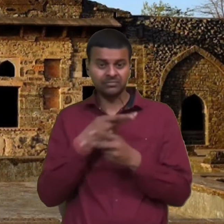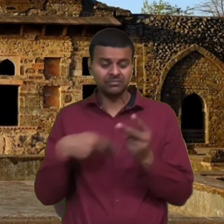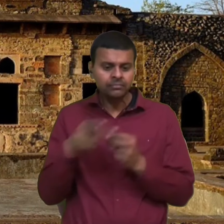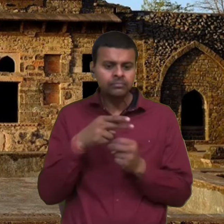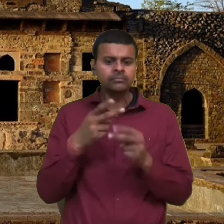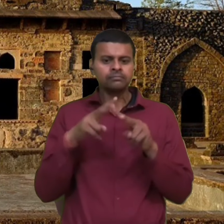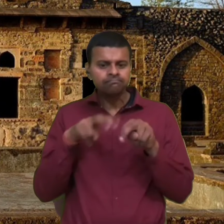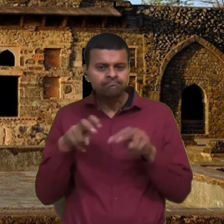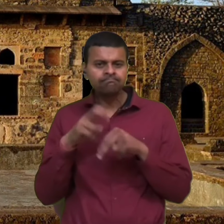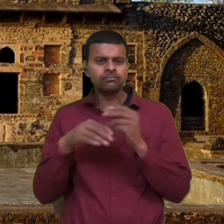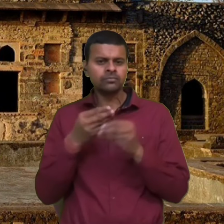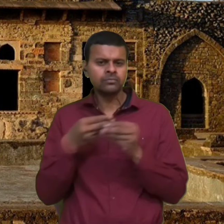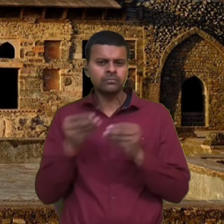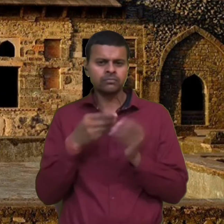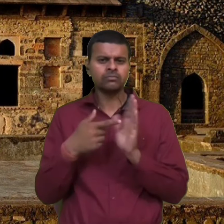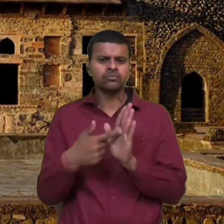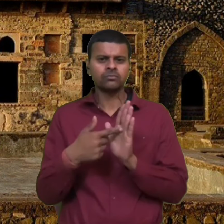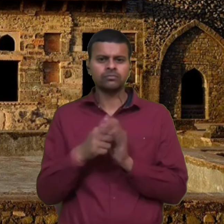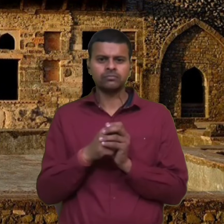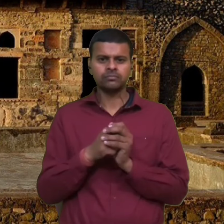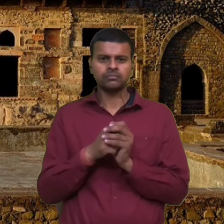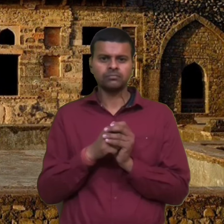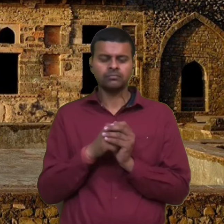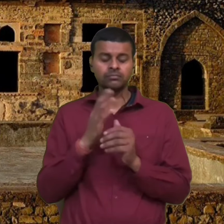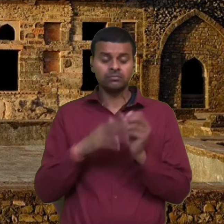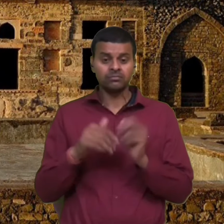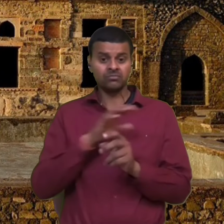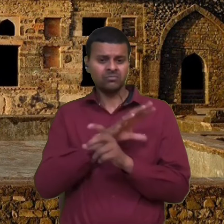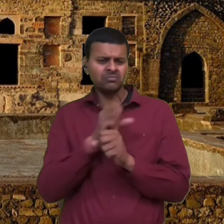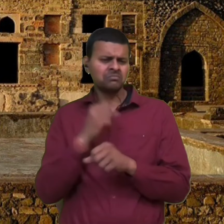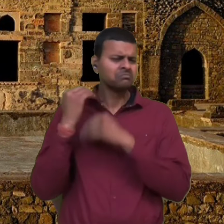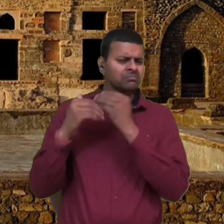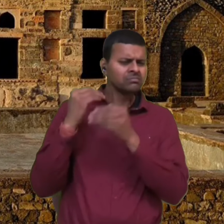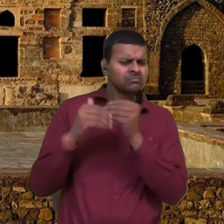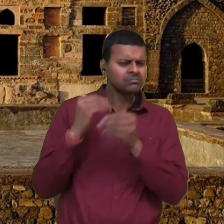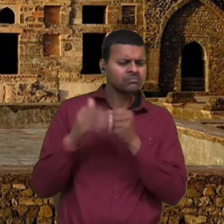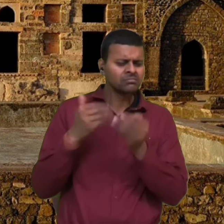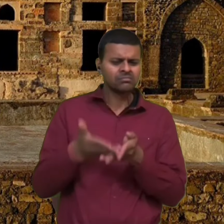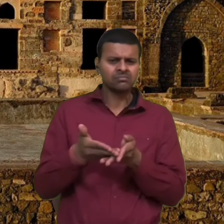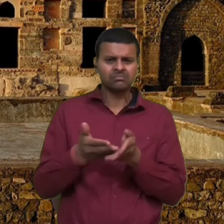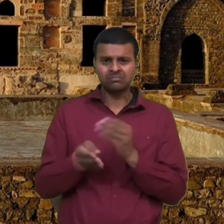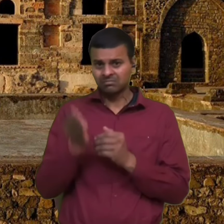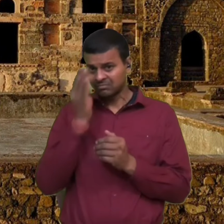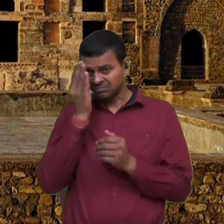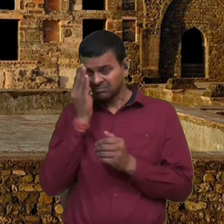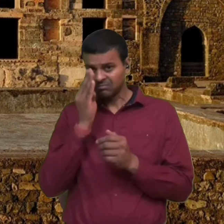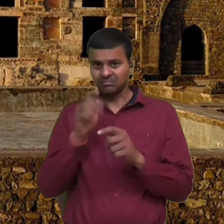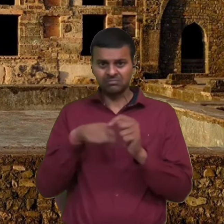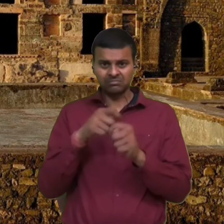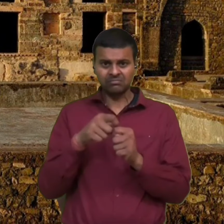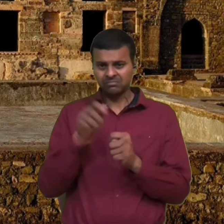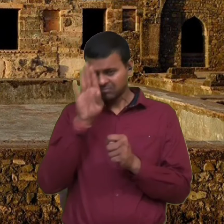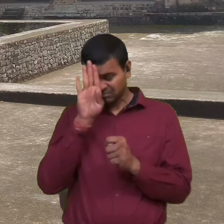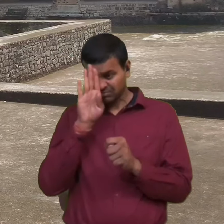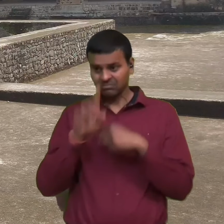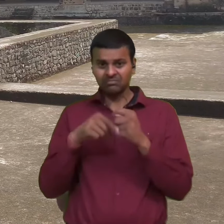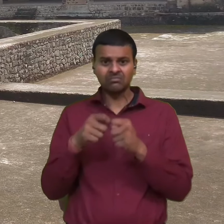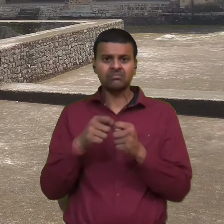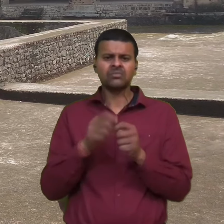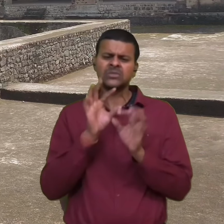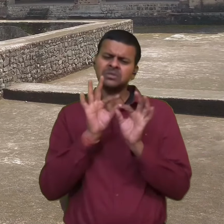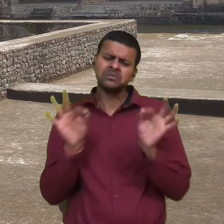named because it was once supported by a tiger statue. It was meant for the king to present himself before